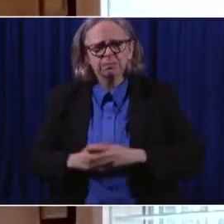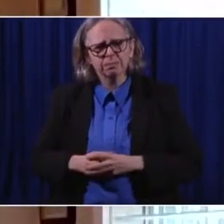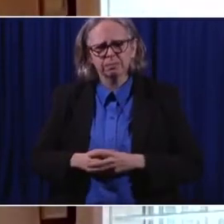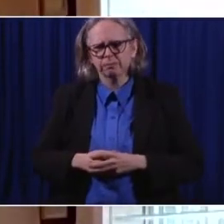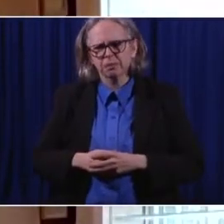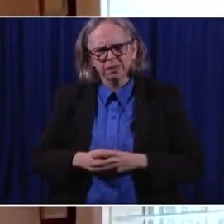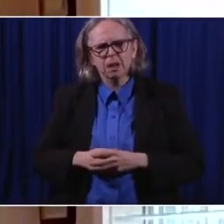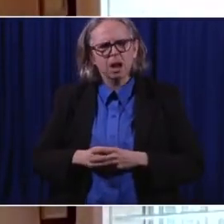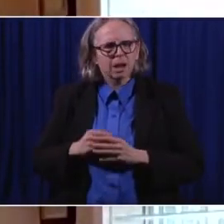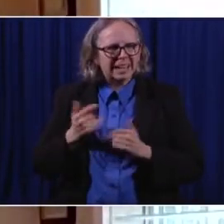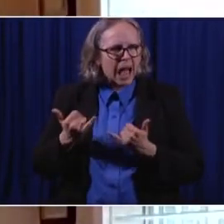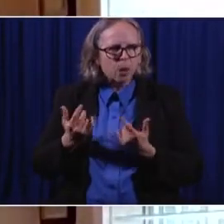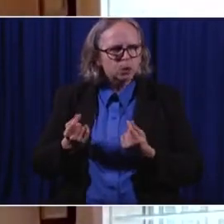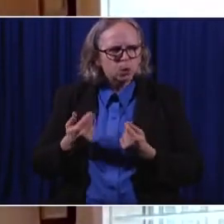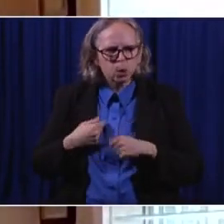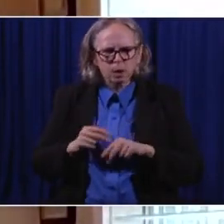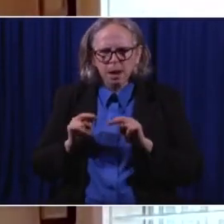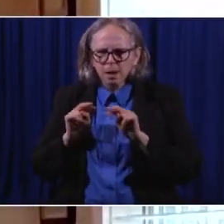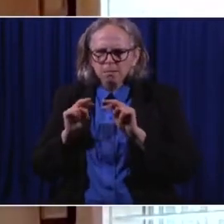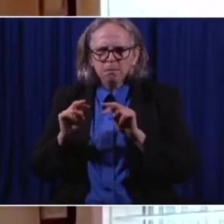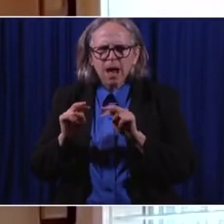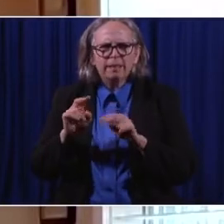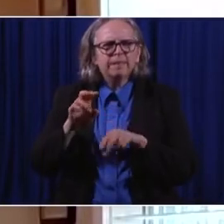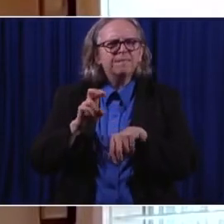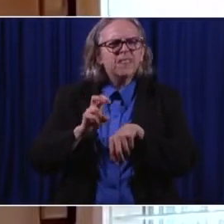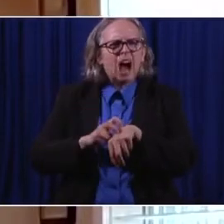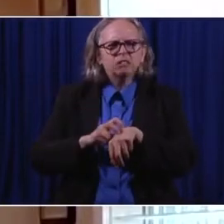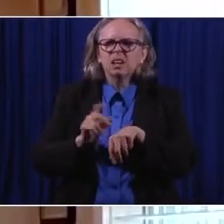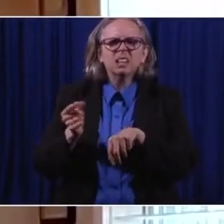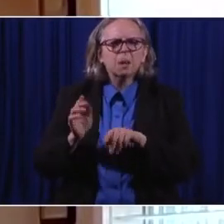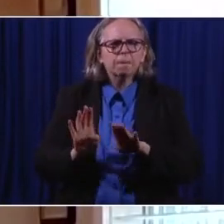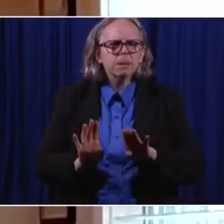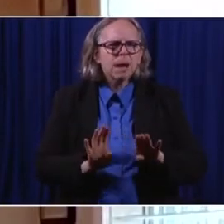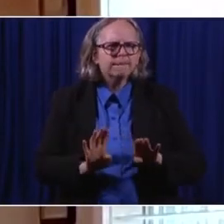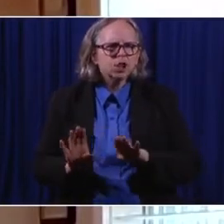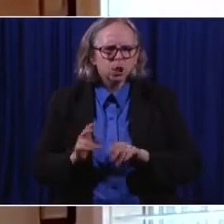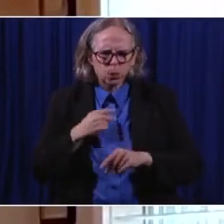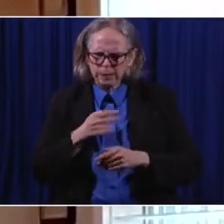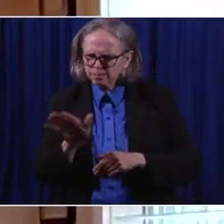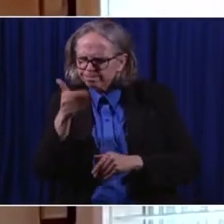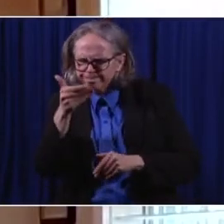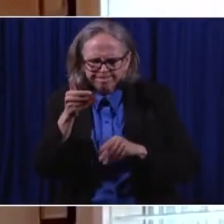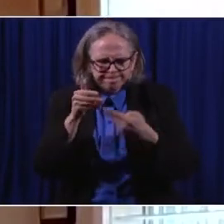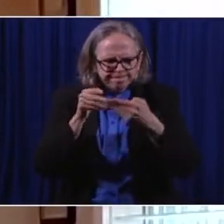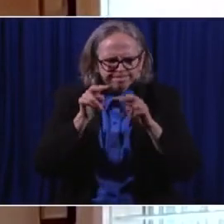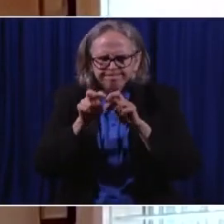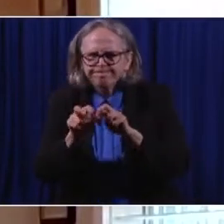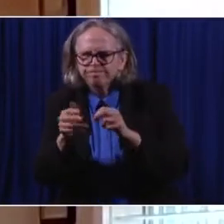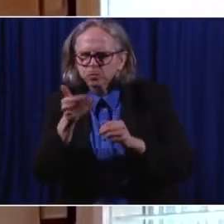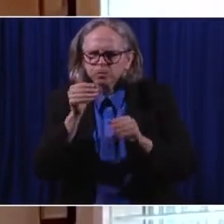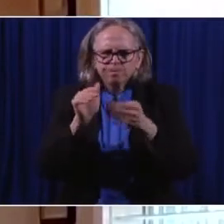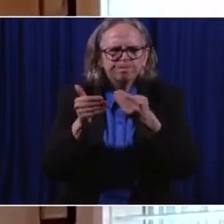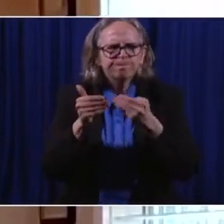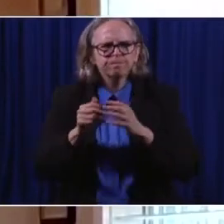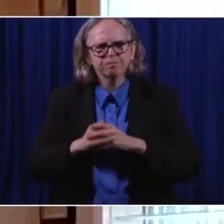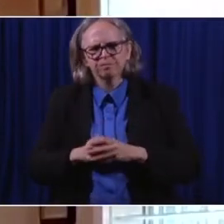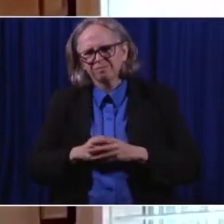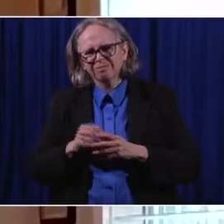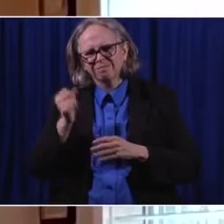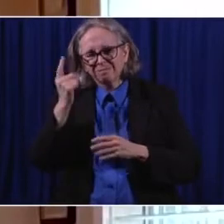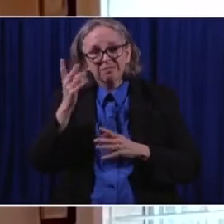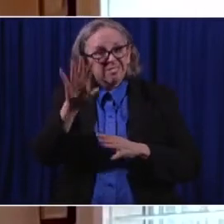viral activity very, very carefully and closely. And it's very clear that in the United States